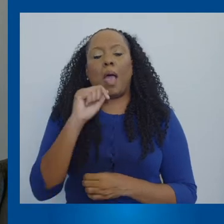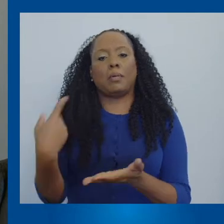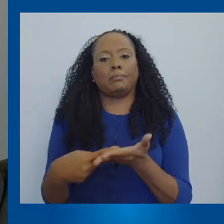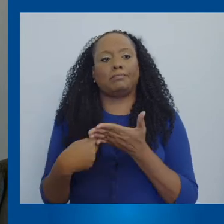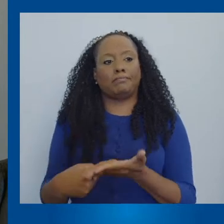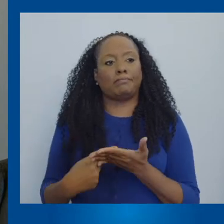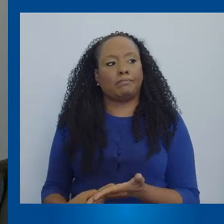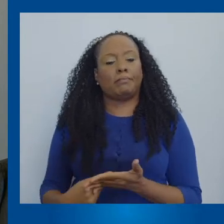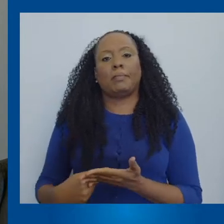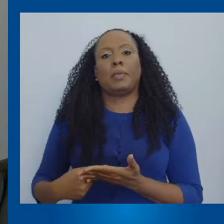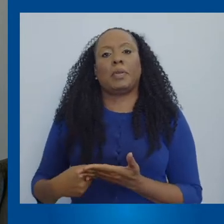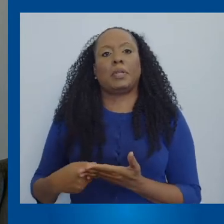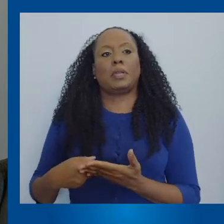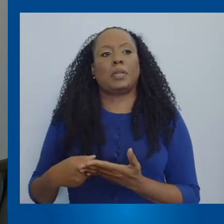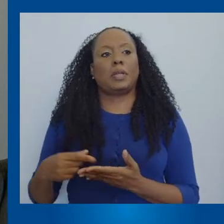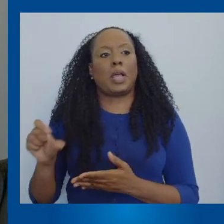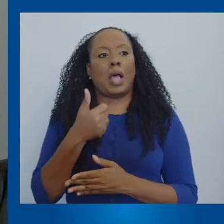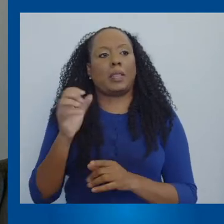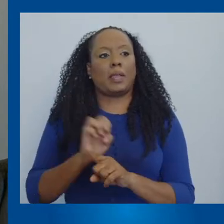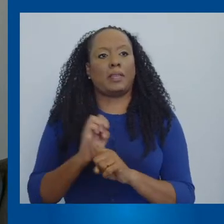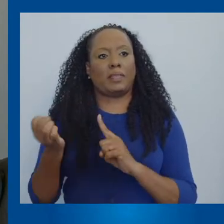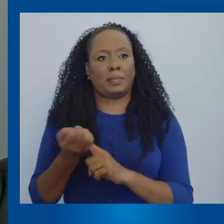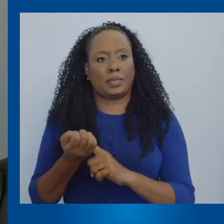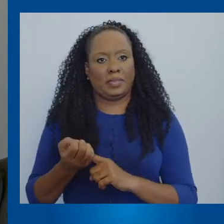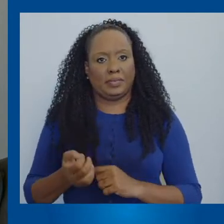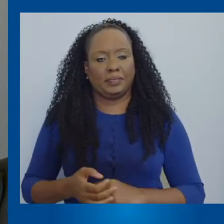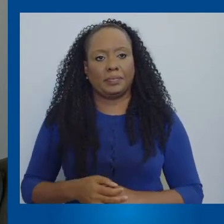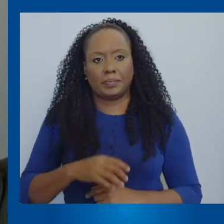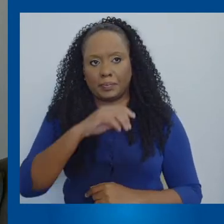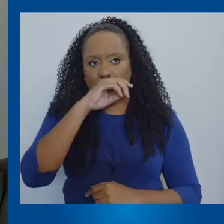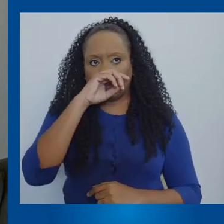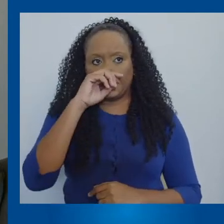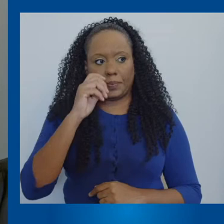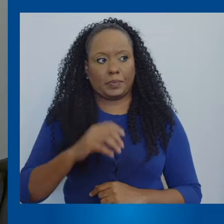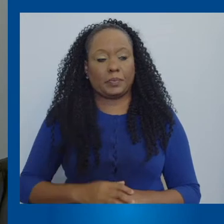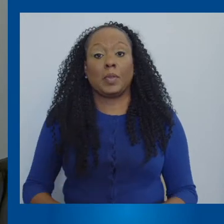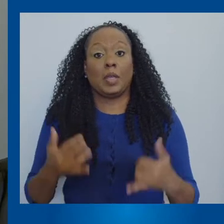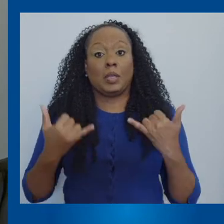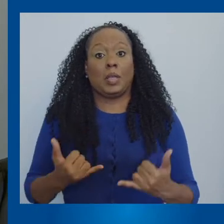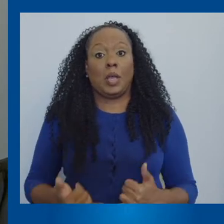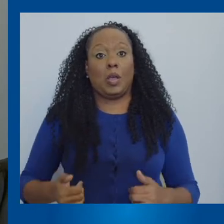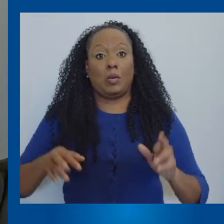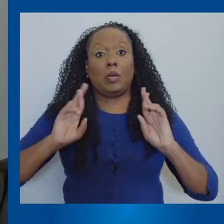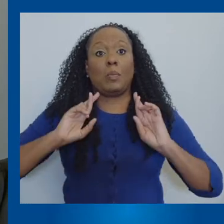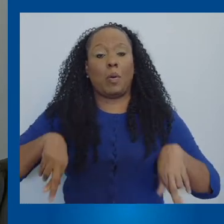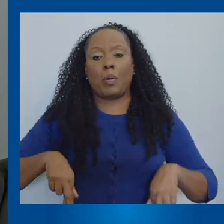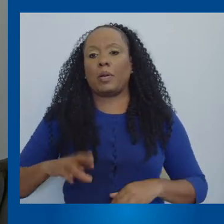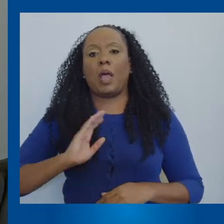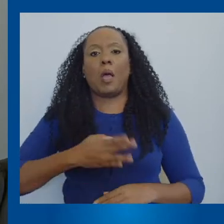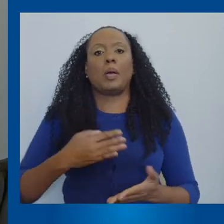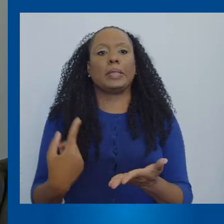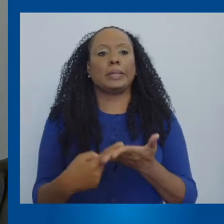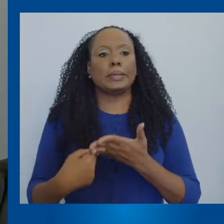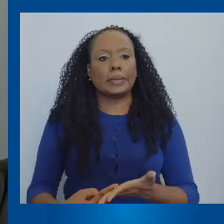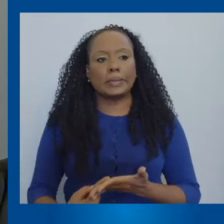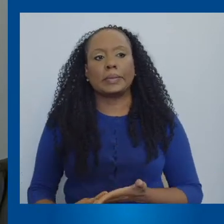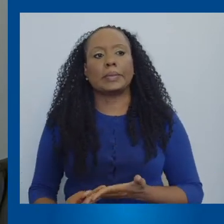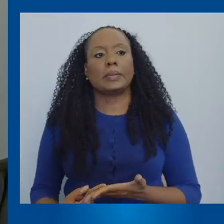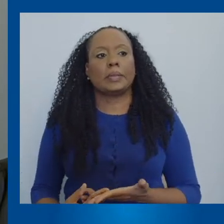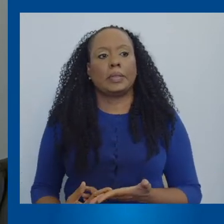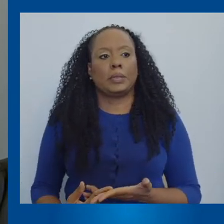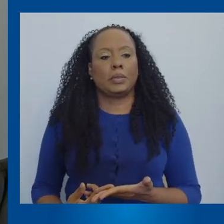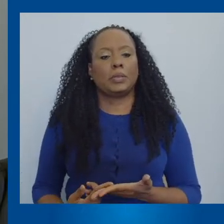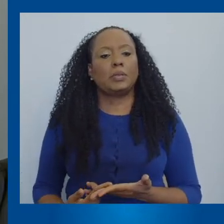all of this has been taking place. And this report today seeks to ensure that we are far more